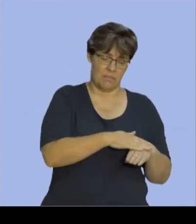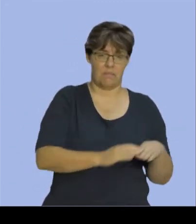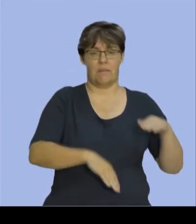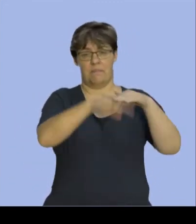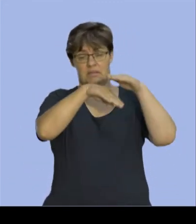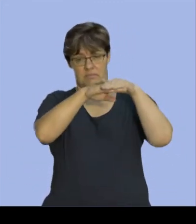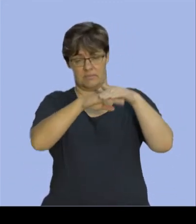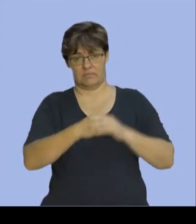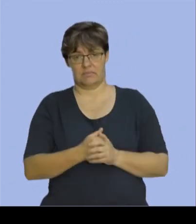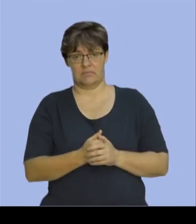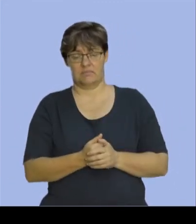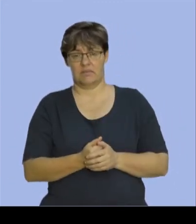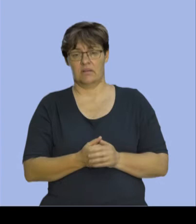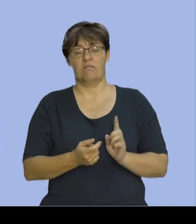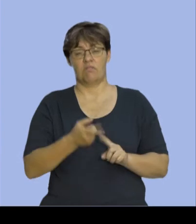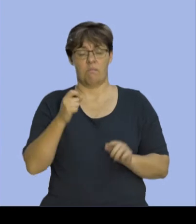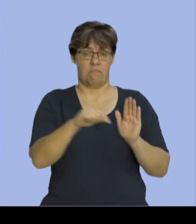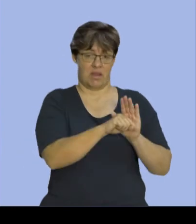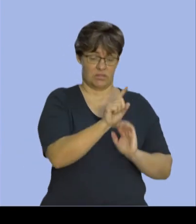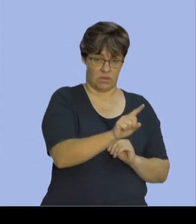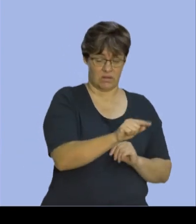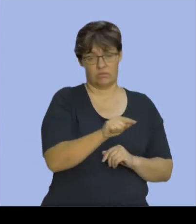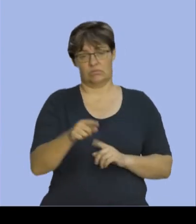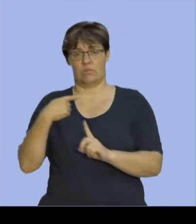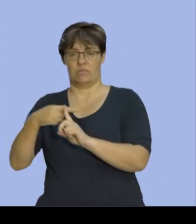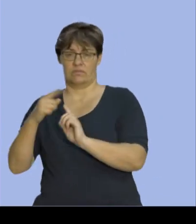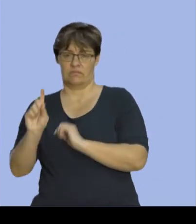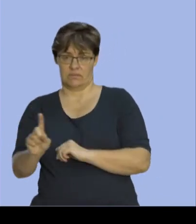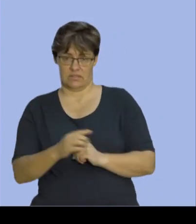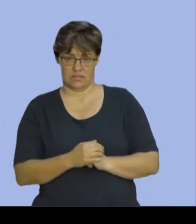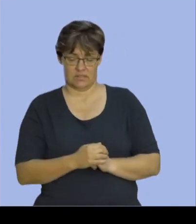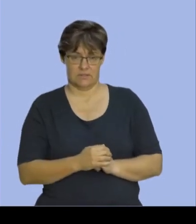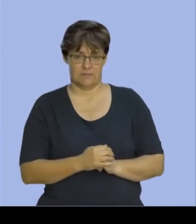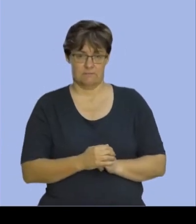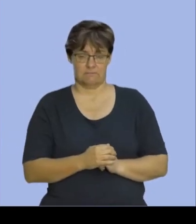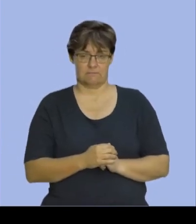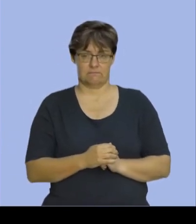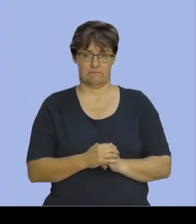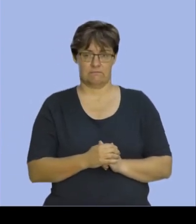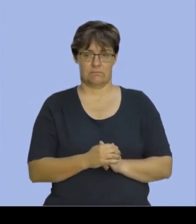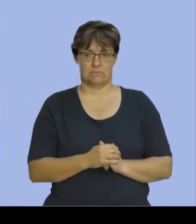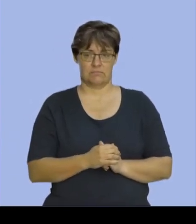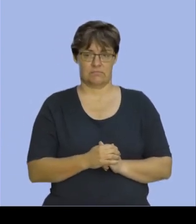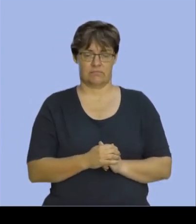the minimum and the maximum, it will be from -1 to +1,